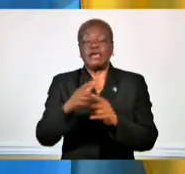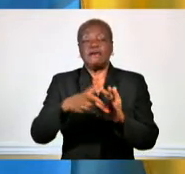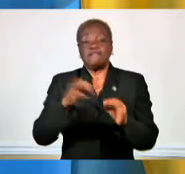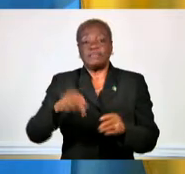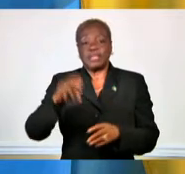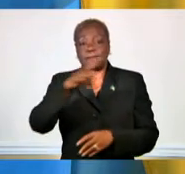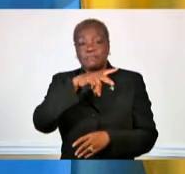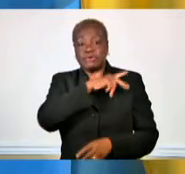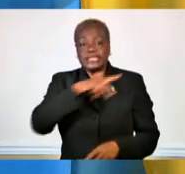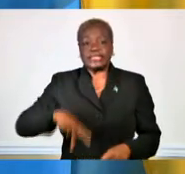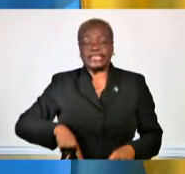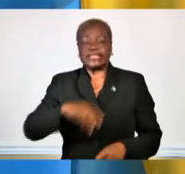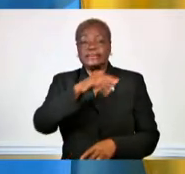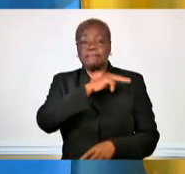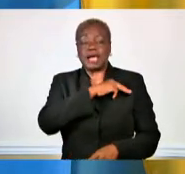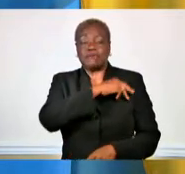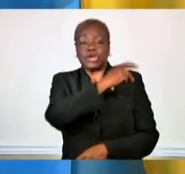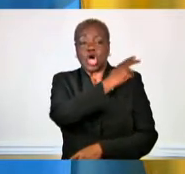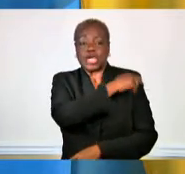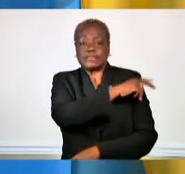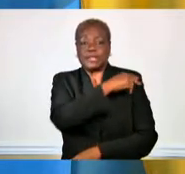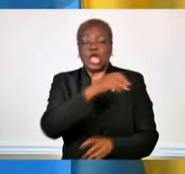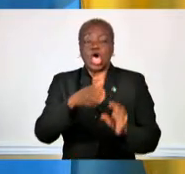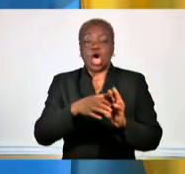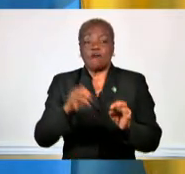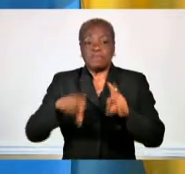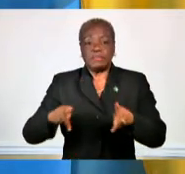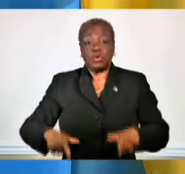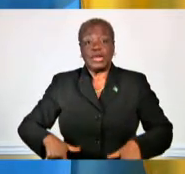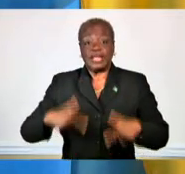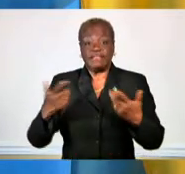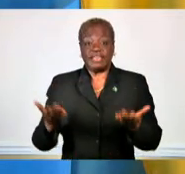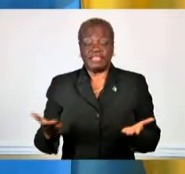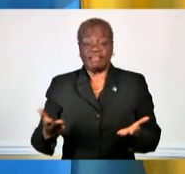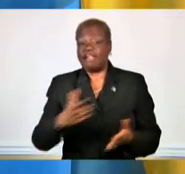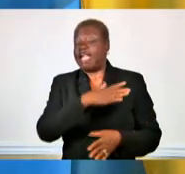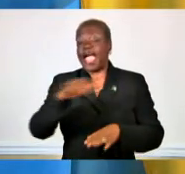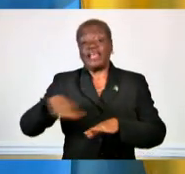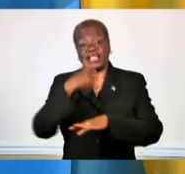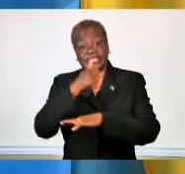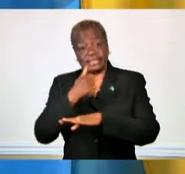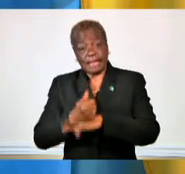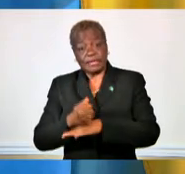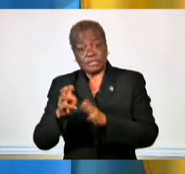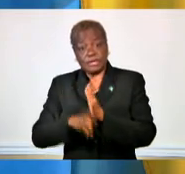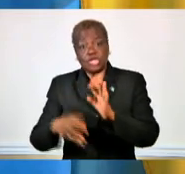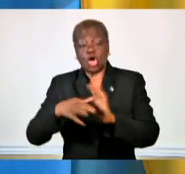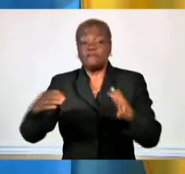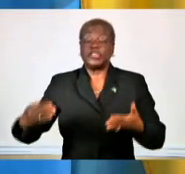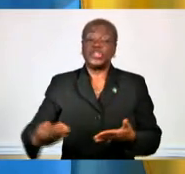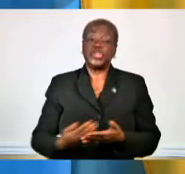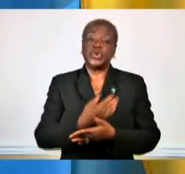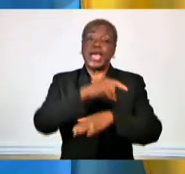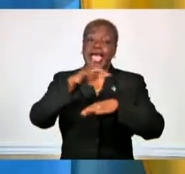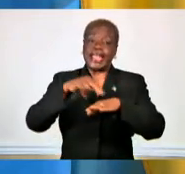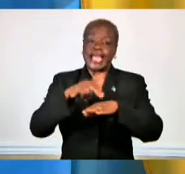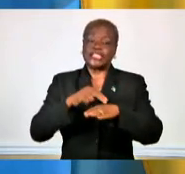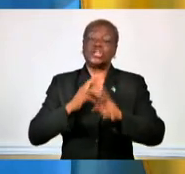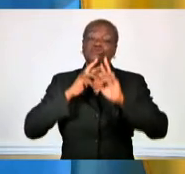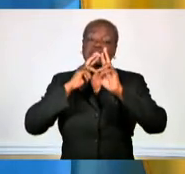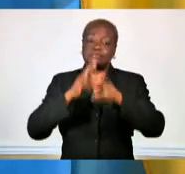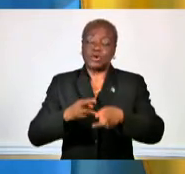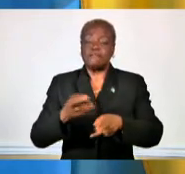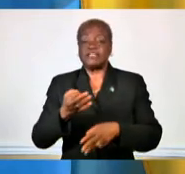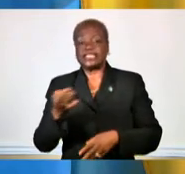Margaret Hospital of boarders and the establishment of the new National Response